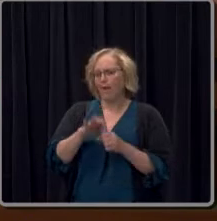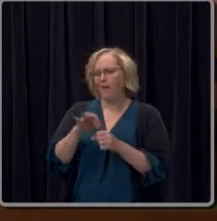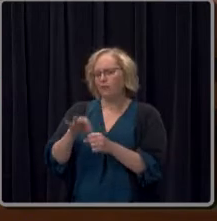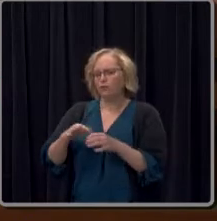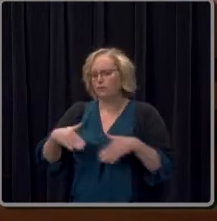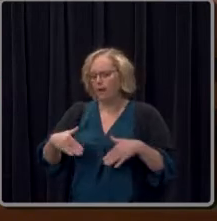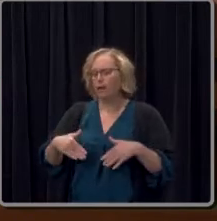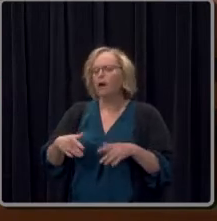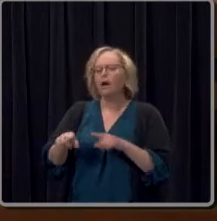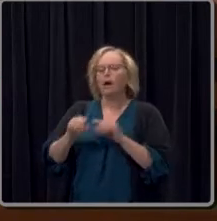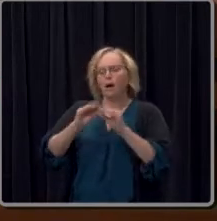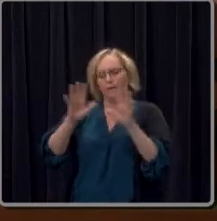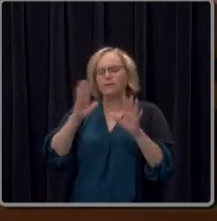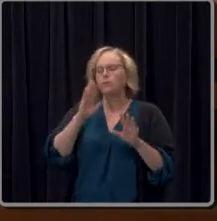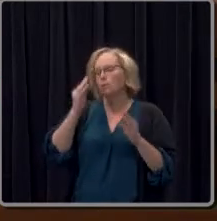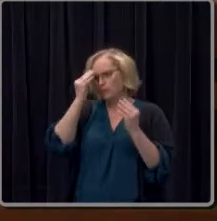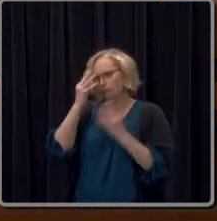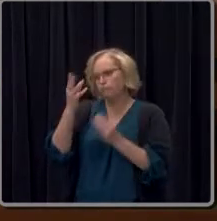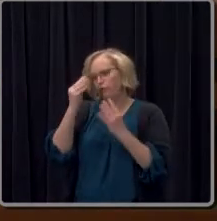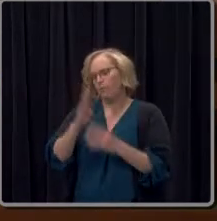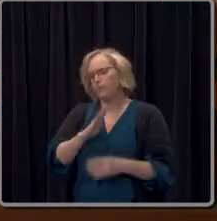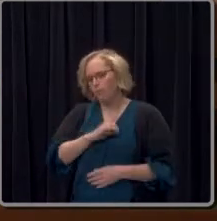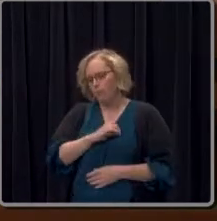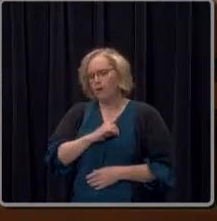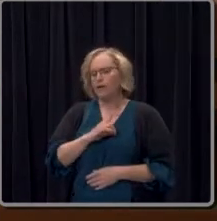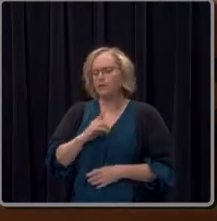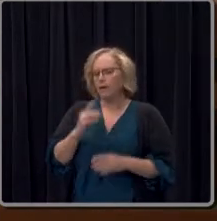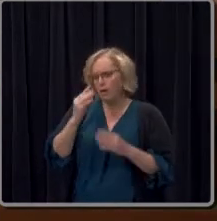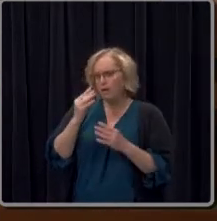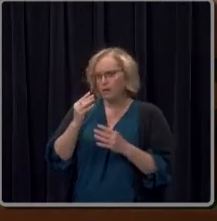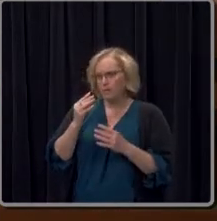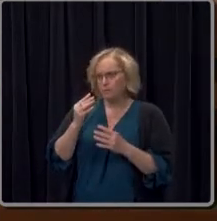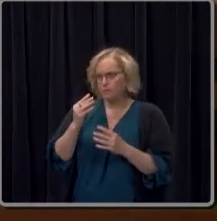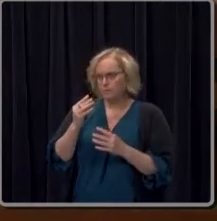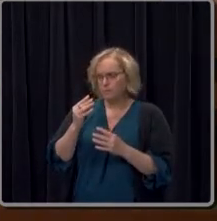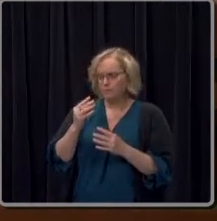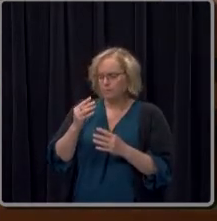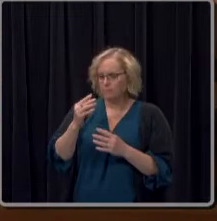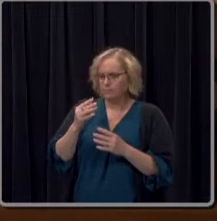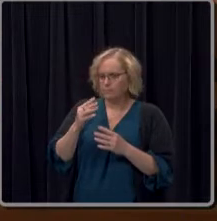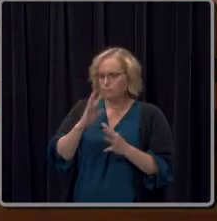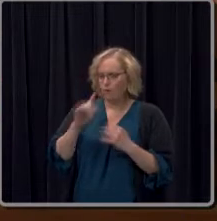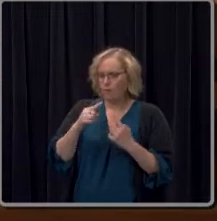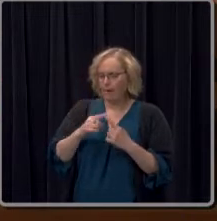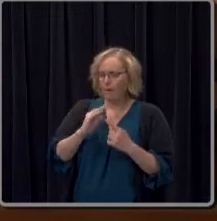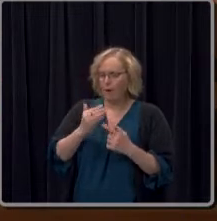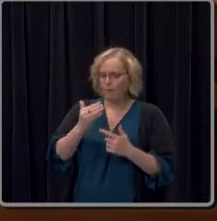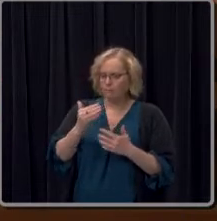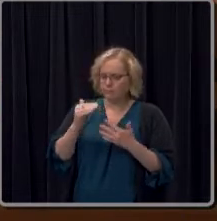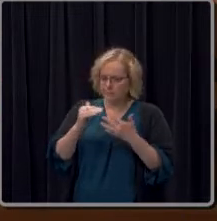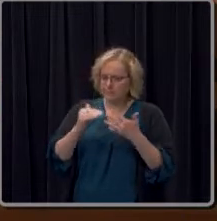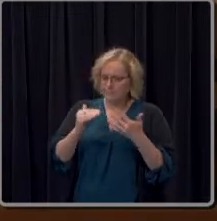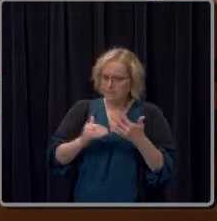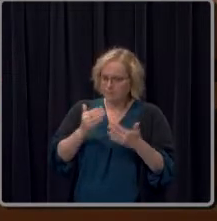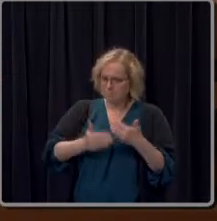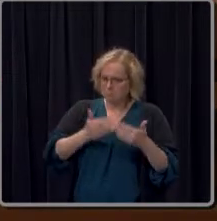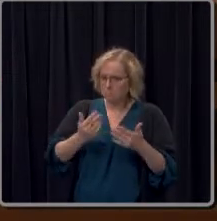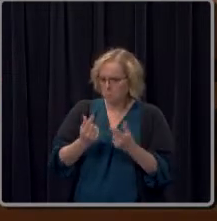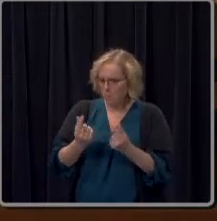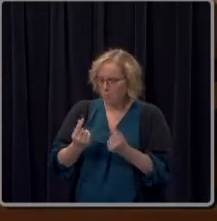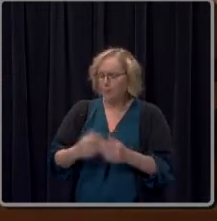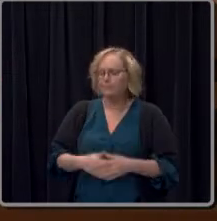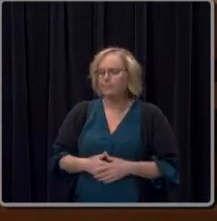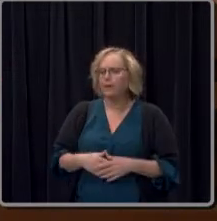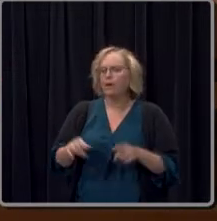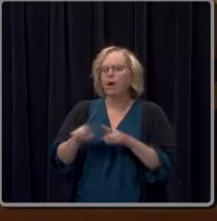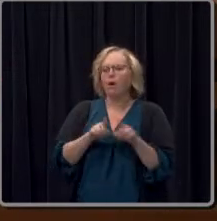and communicate with you all in terms of our steps and what we're doing, and also our public as we do that. I would